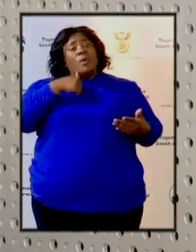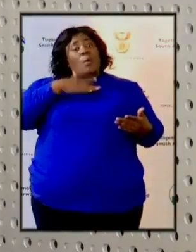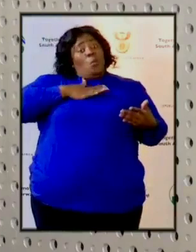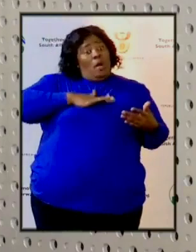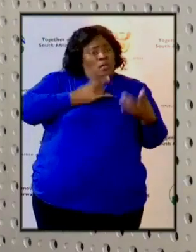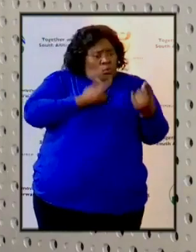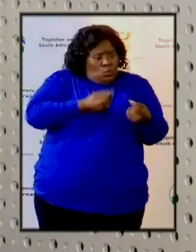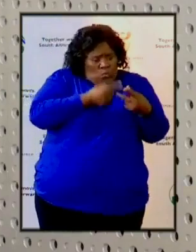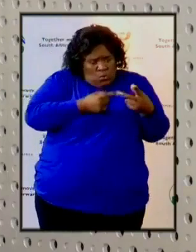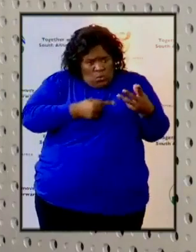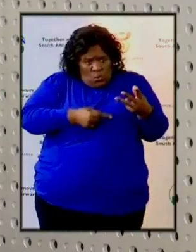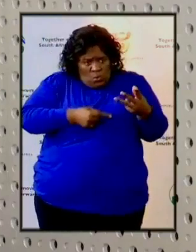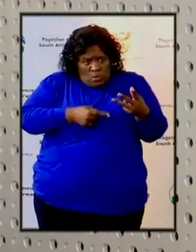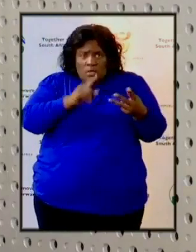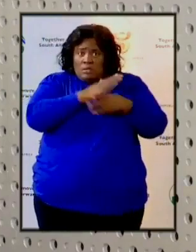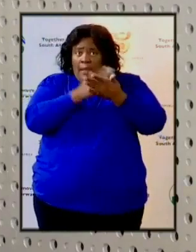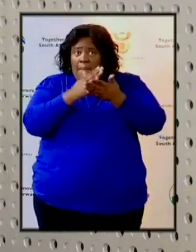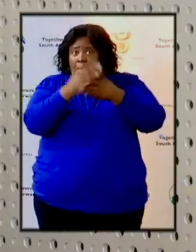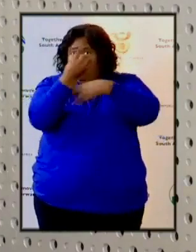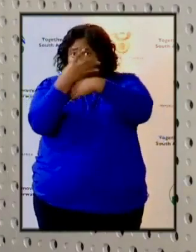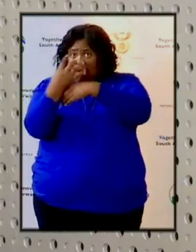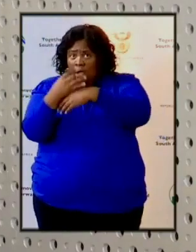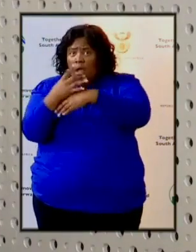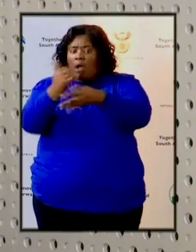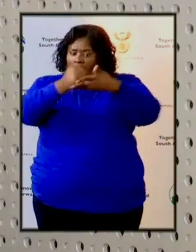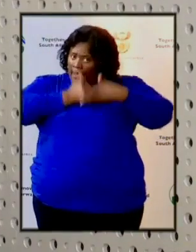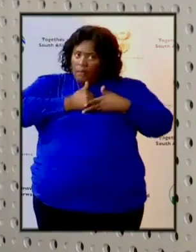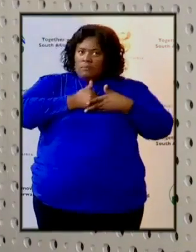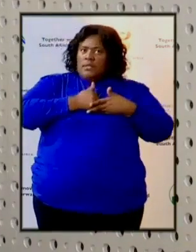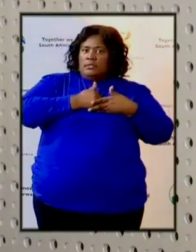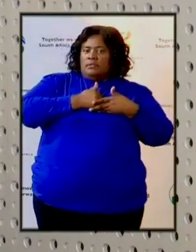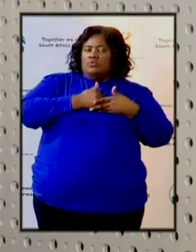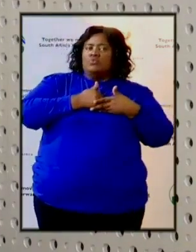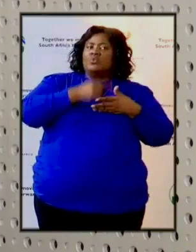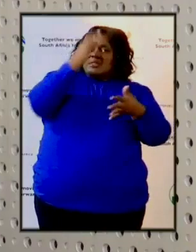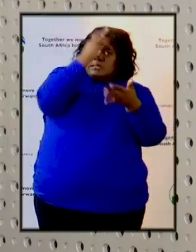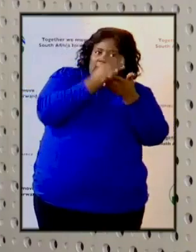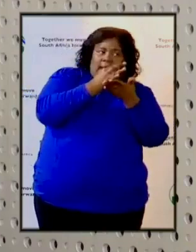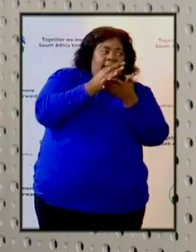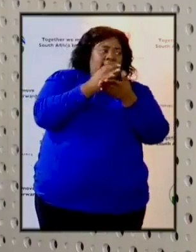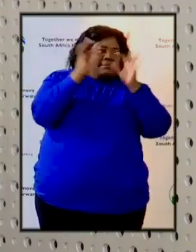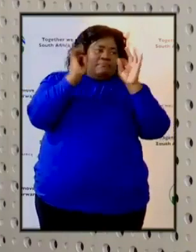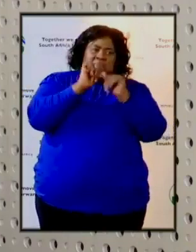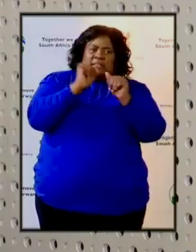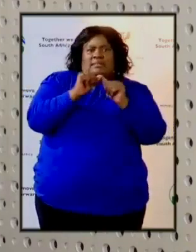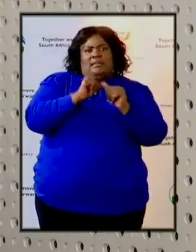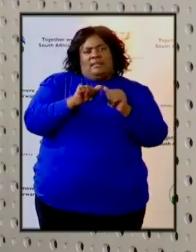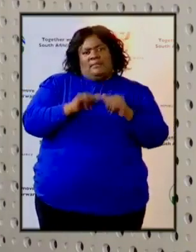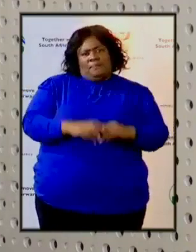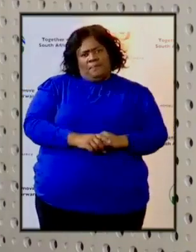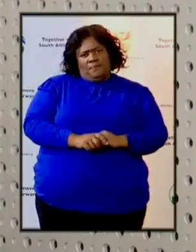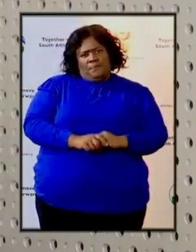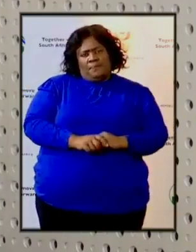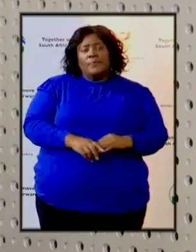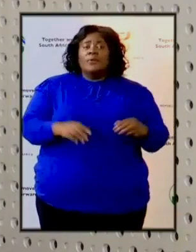do, precisely because of this consultation that we have made with the people of South Africa.